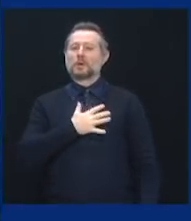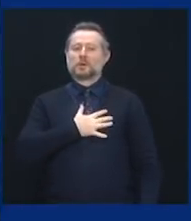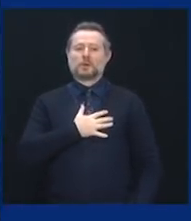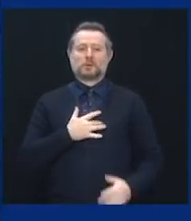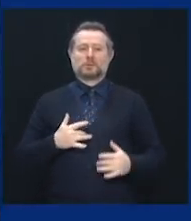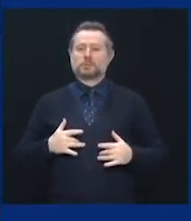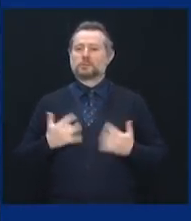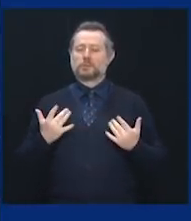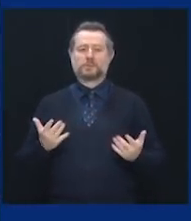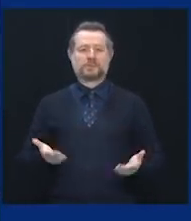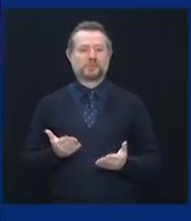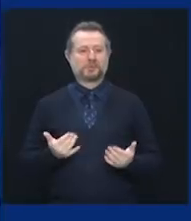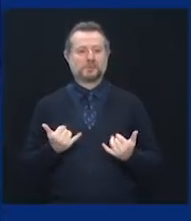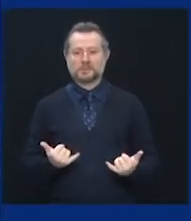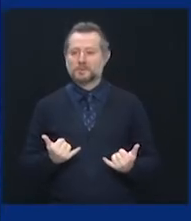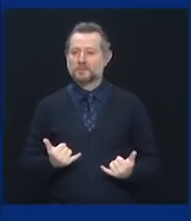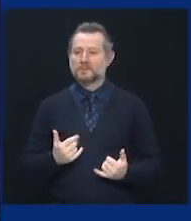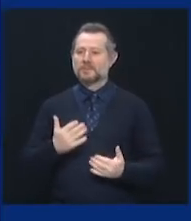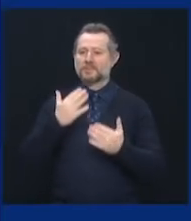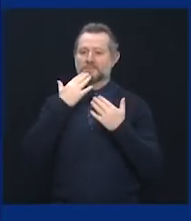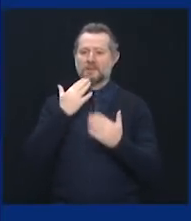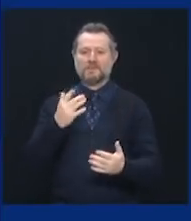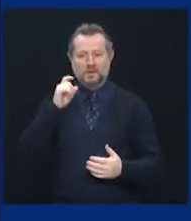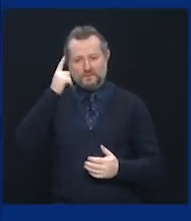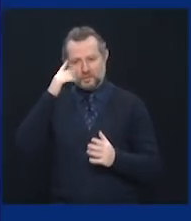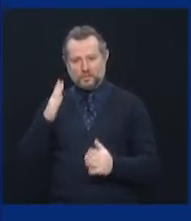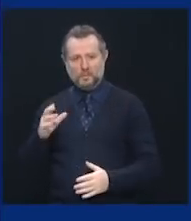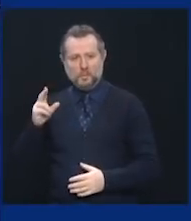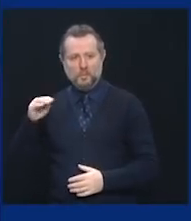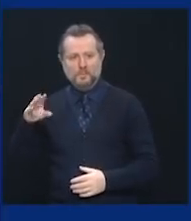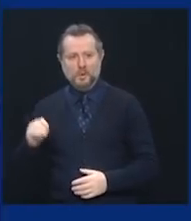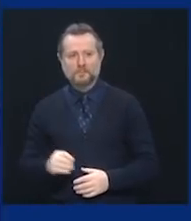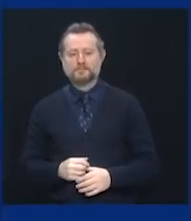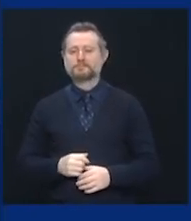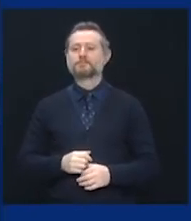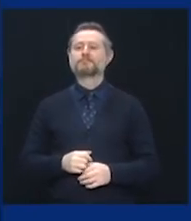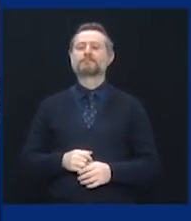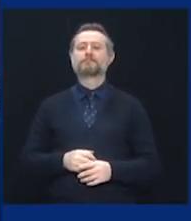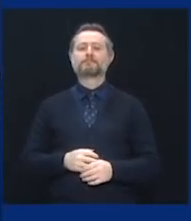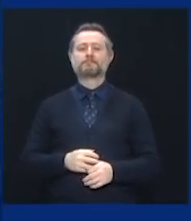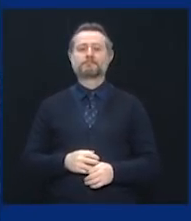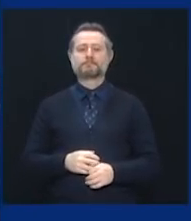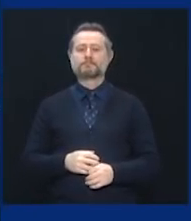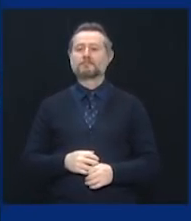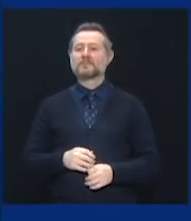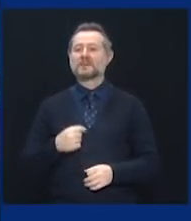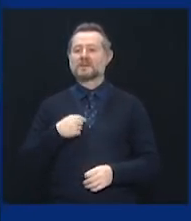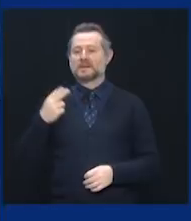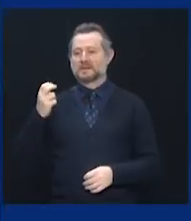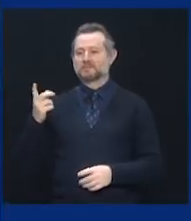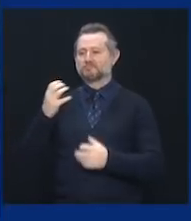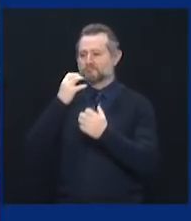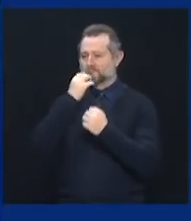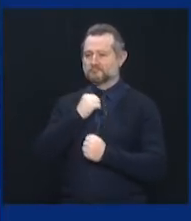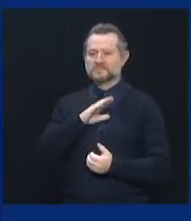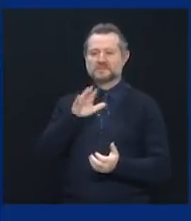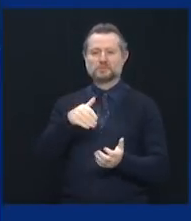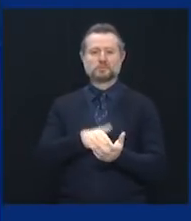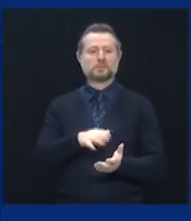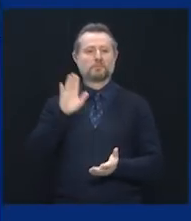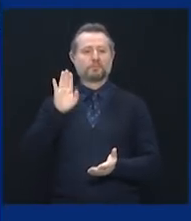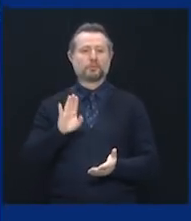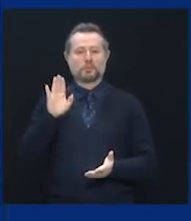of course, Governor Cuomo for not forgetting about Central Brooklyn and the 9th Congressional District.